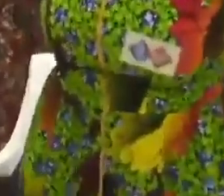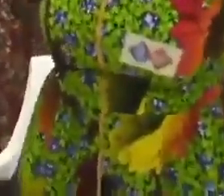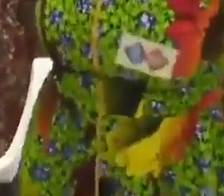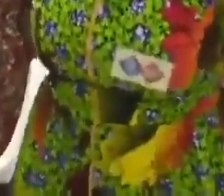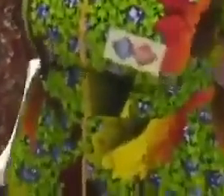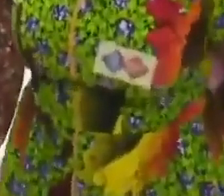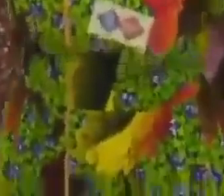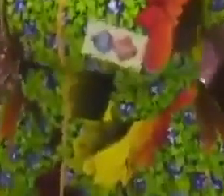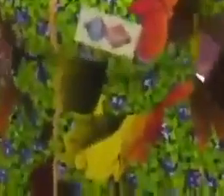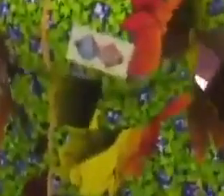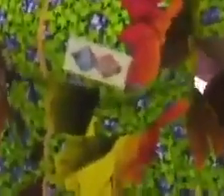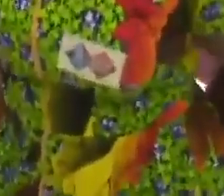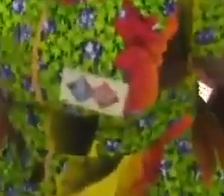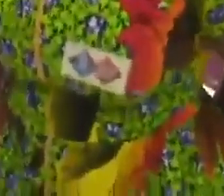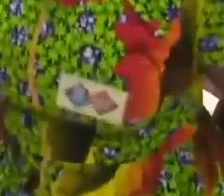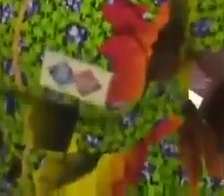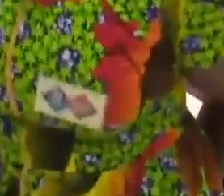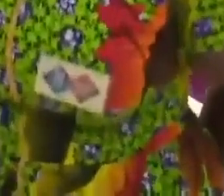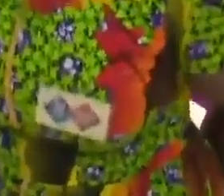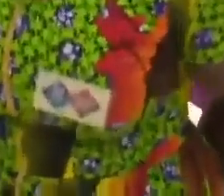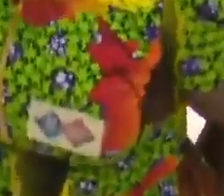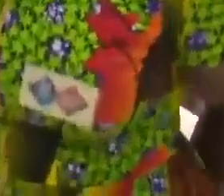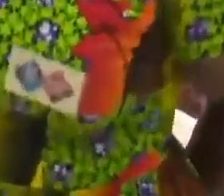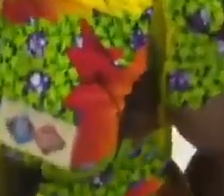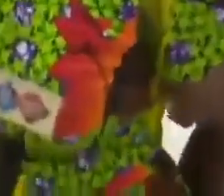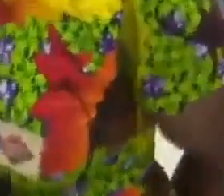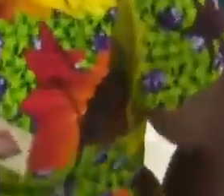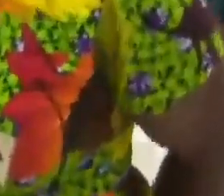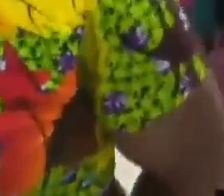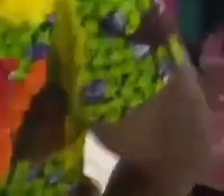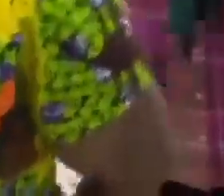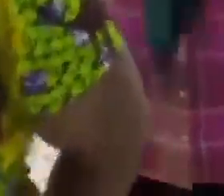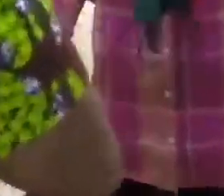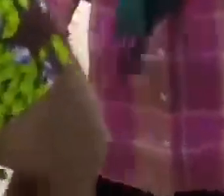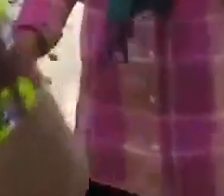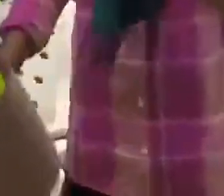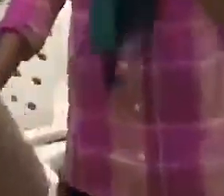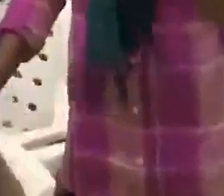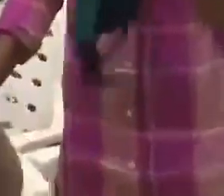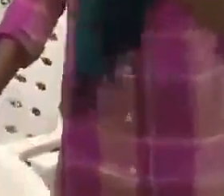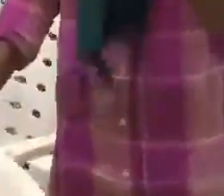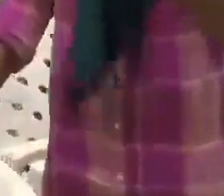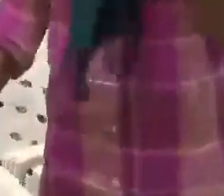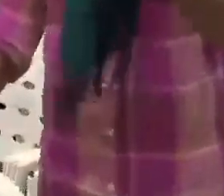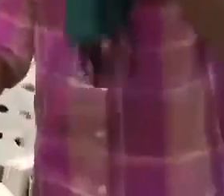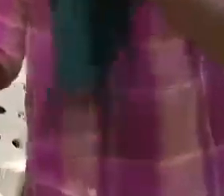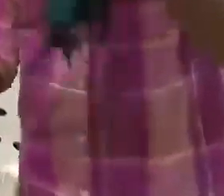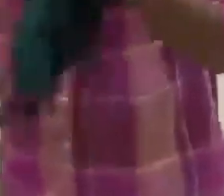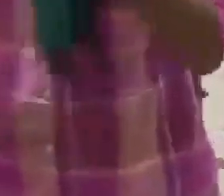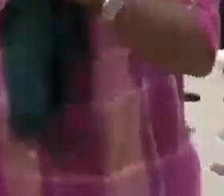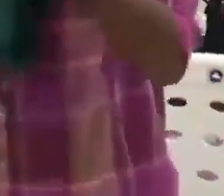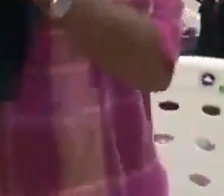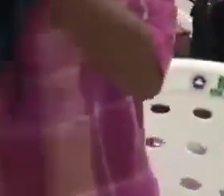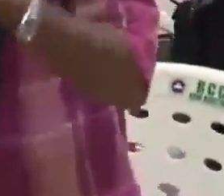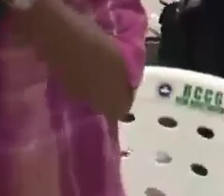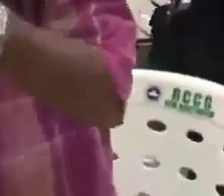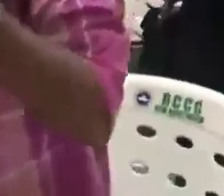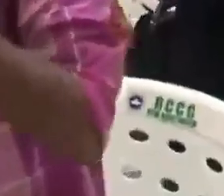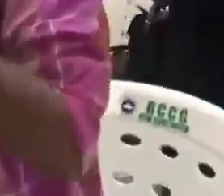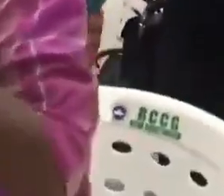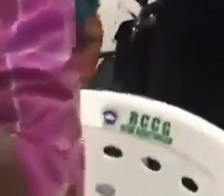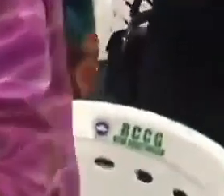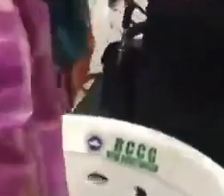A double portion of your power. Double portion of your Holy Spirit. And I want